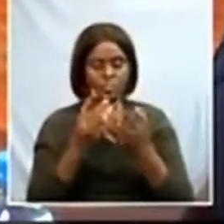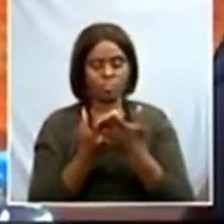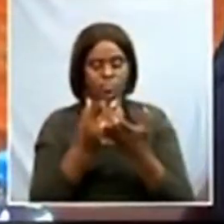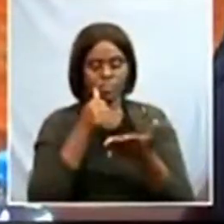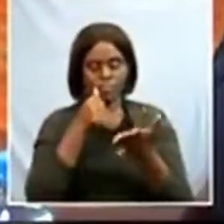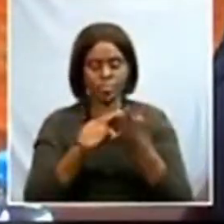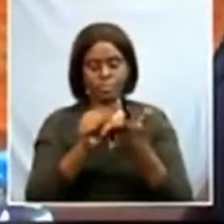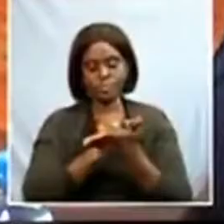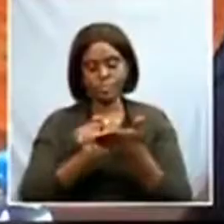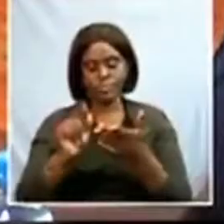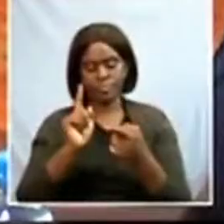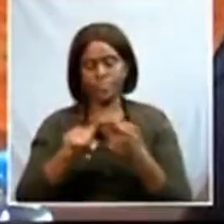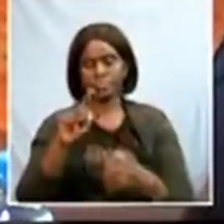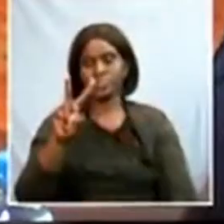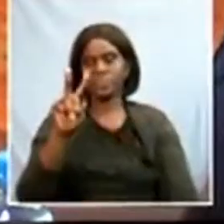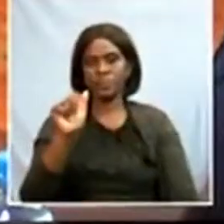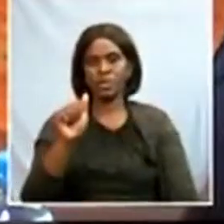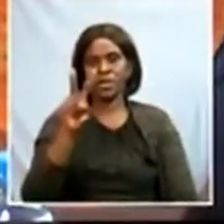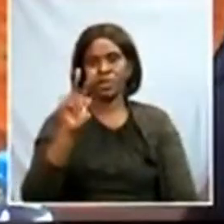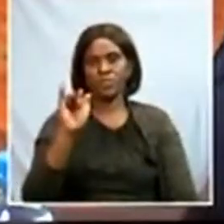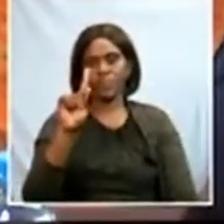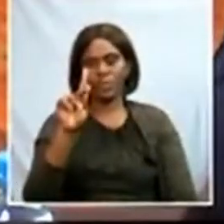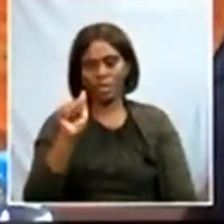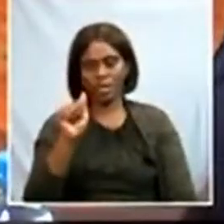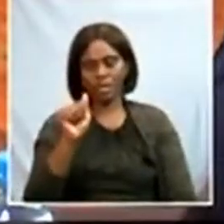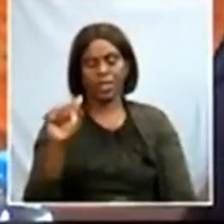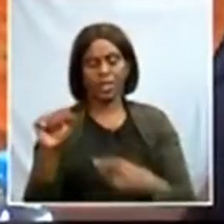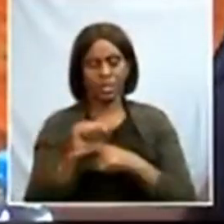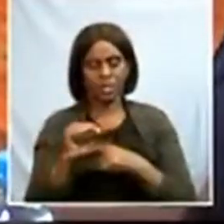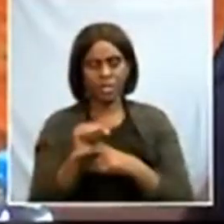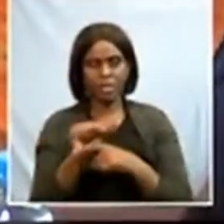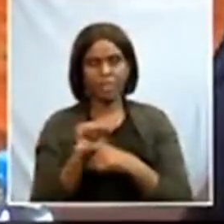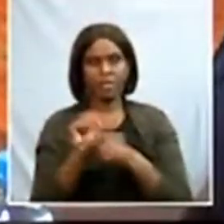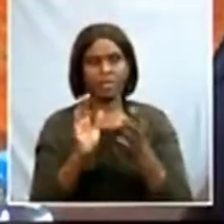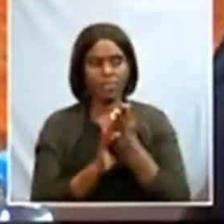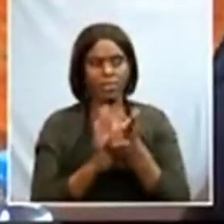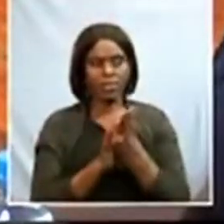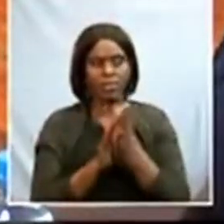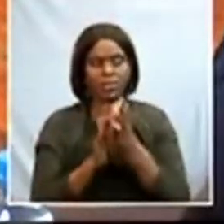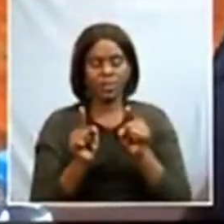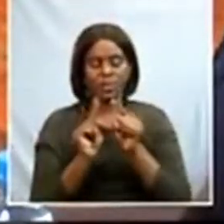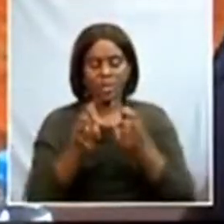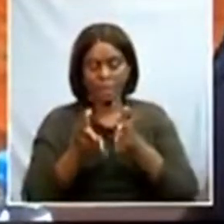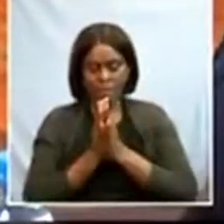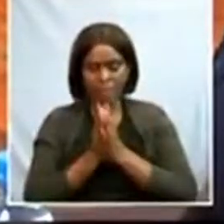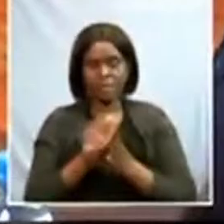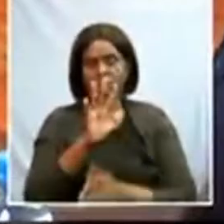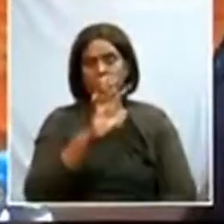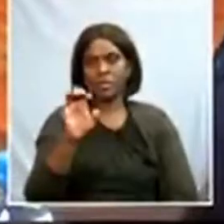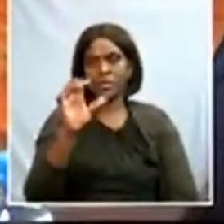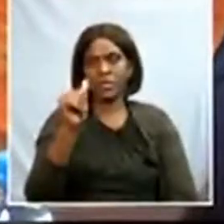letter was written to Vavika Training Academy demanding for a refund of